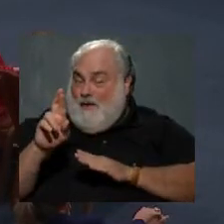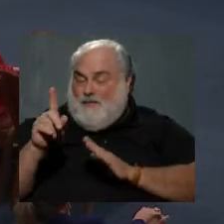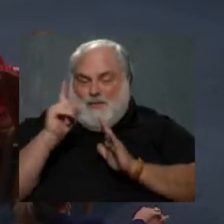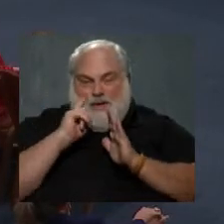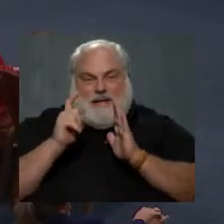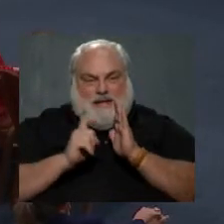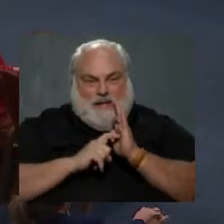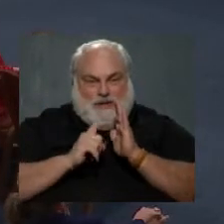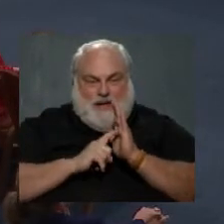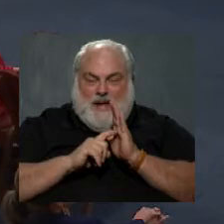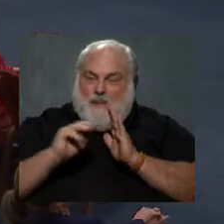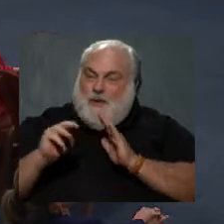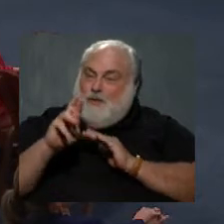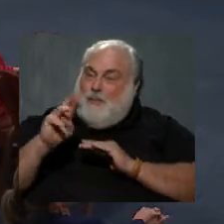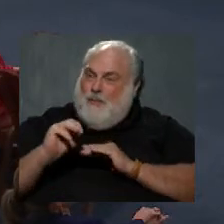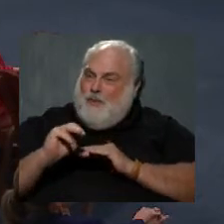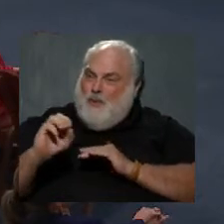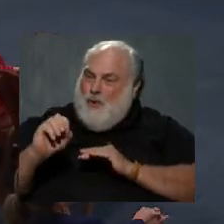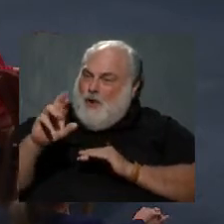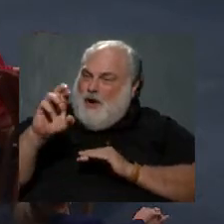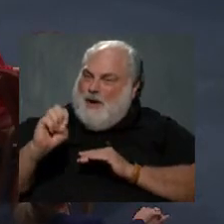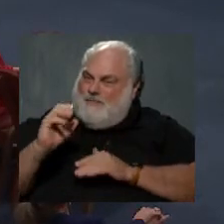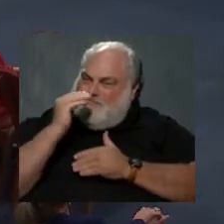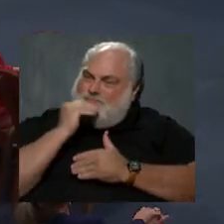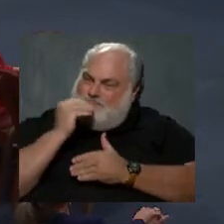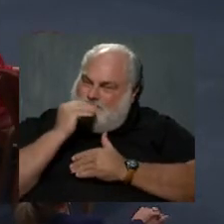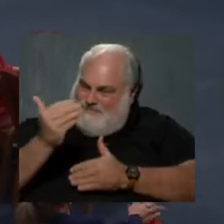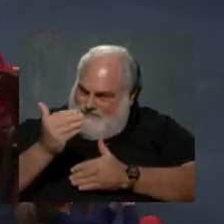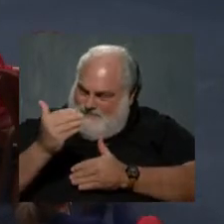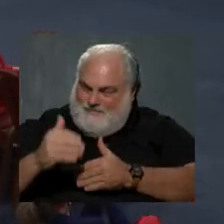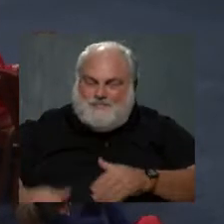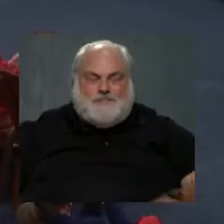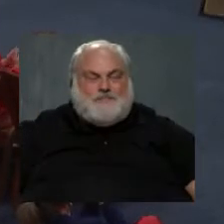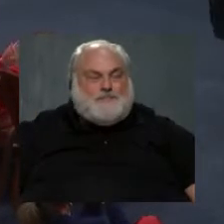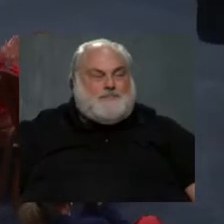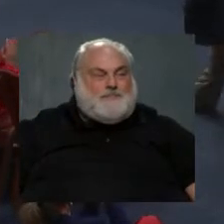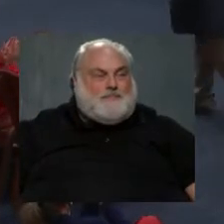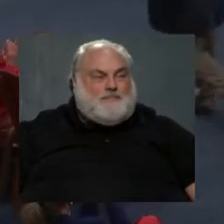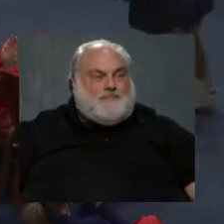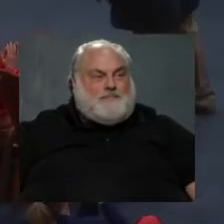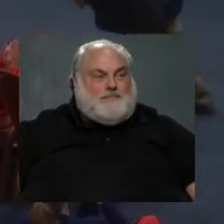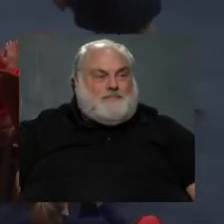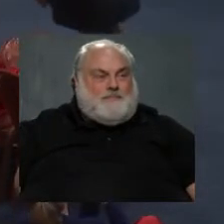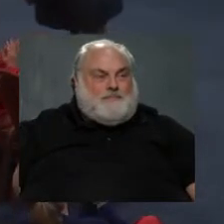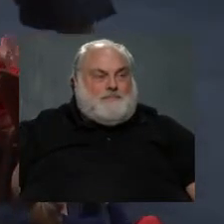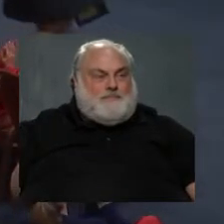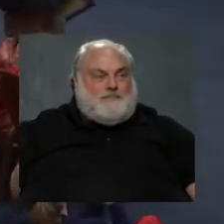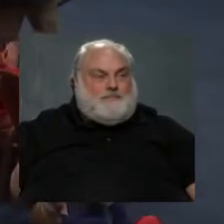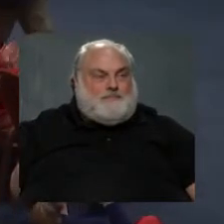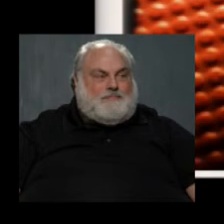Recognition, and Mr. Moore, we appreciate it as well. And thank you all. Thank you.